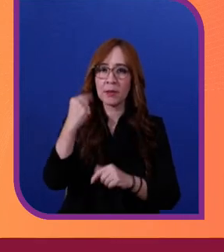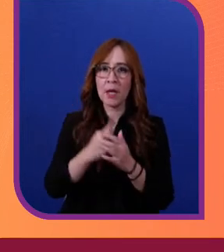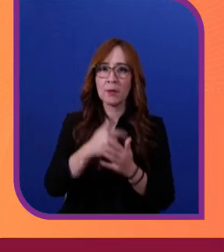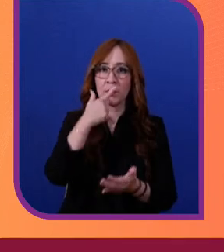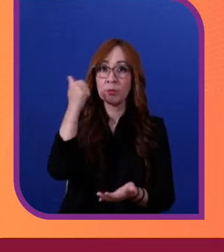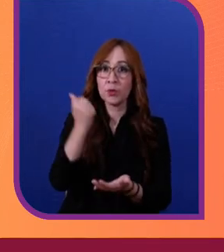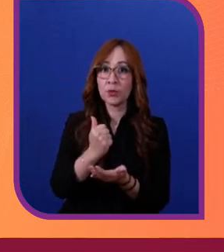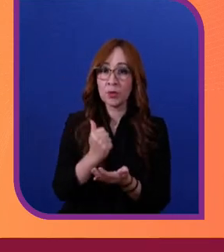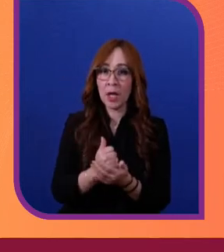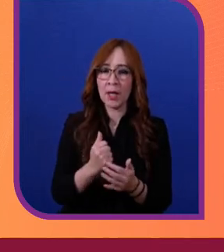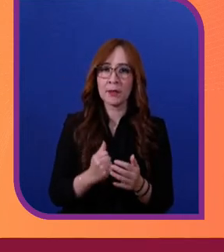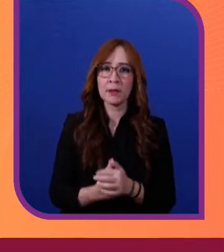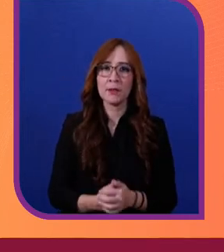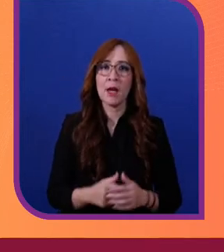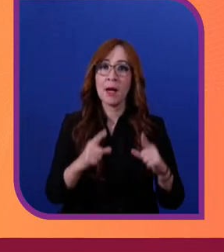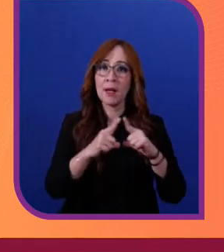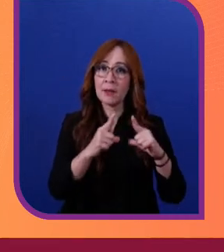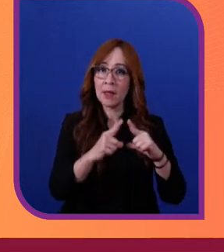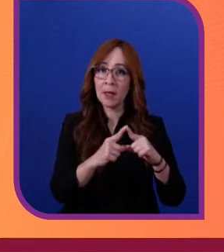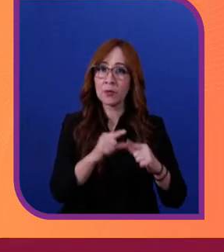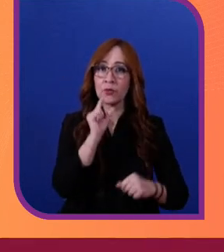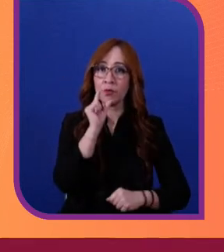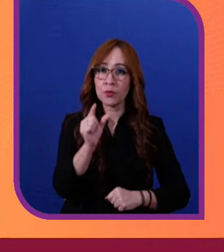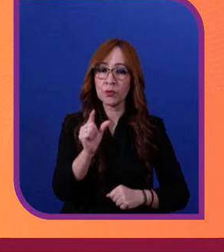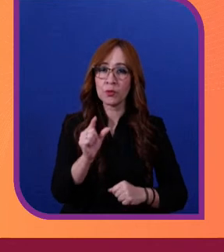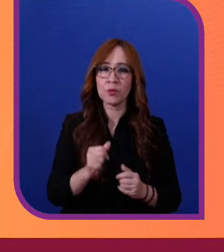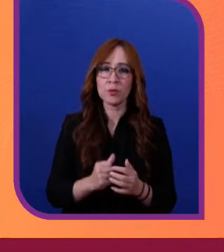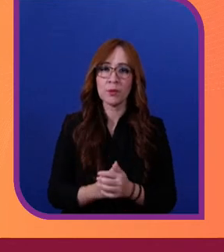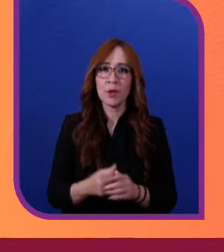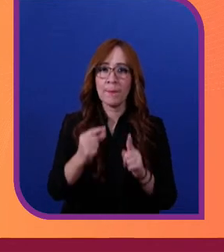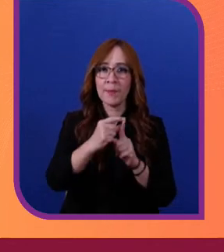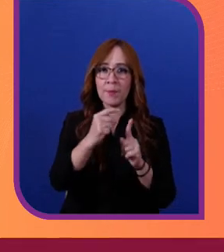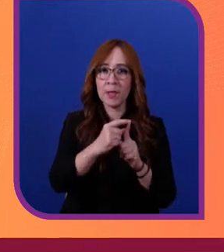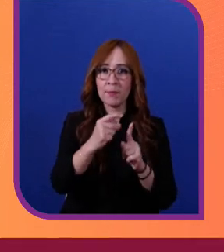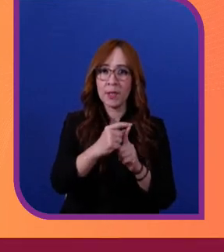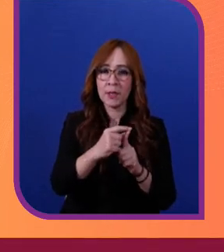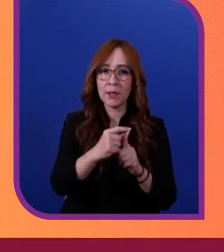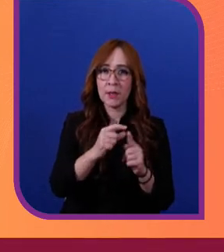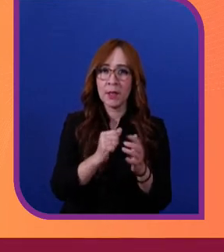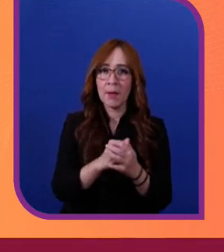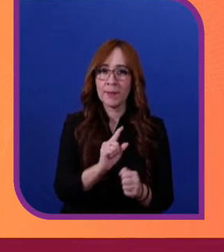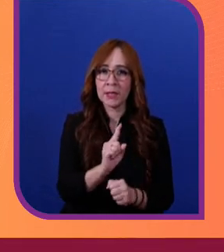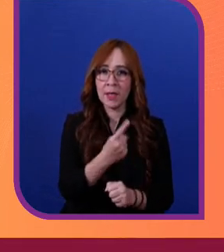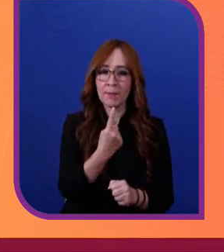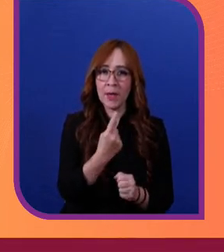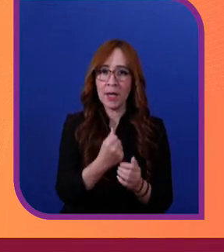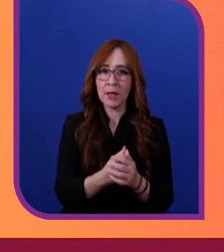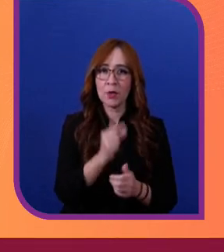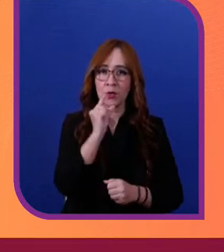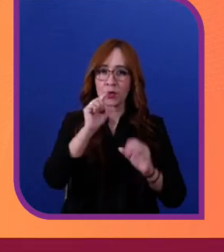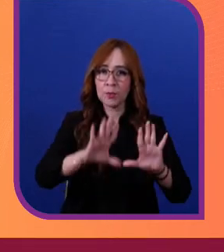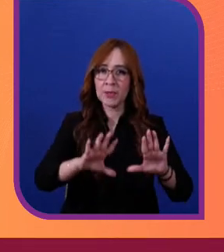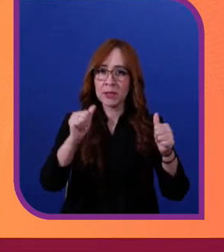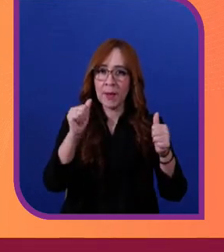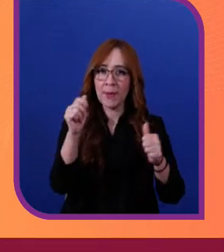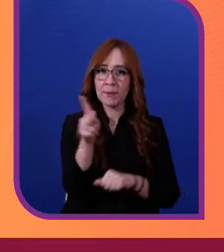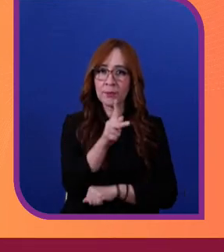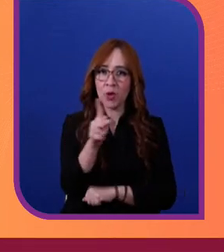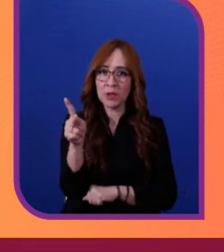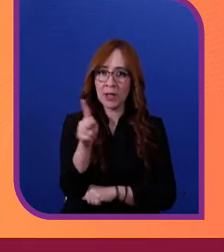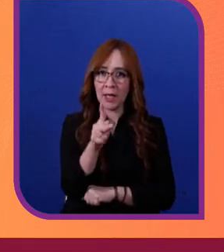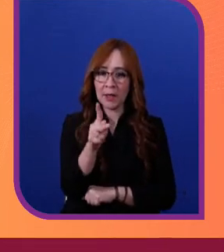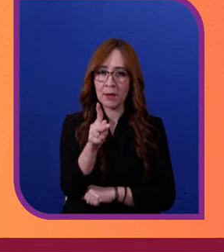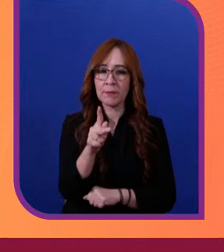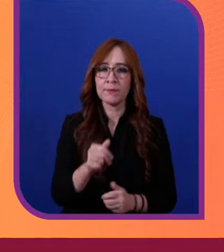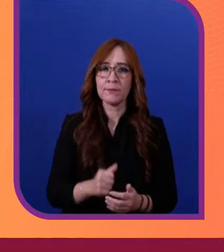Project preparation that this is The Wanted We also involve Norman data0 so account on